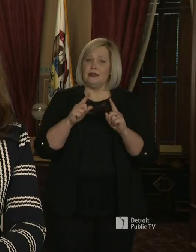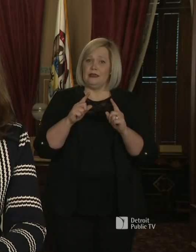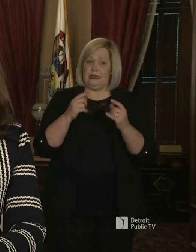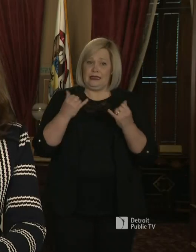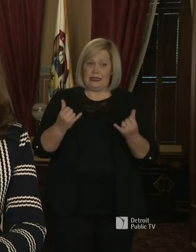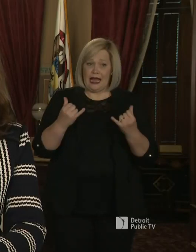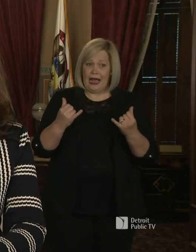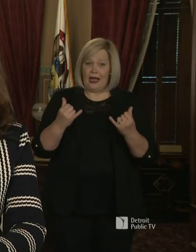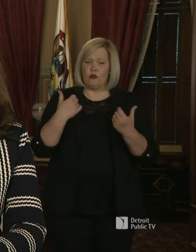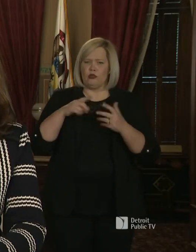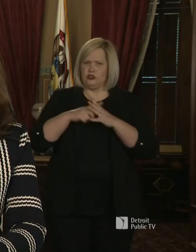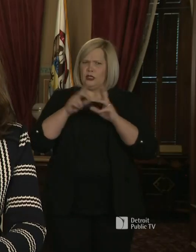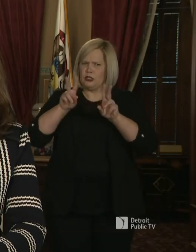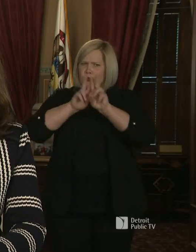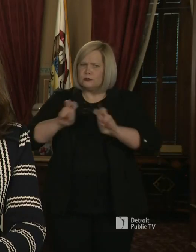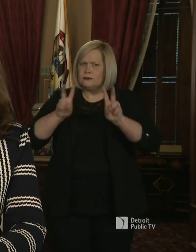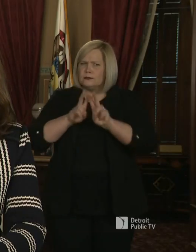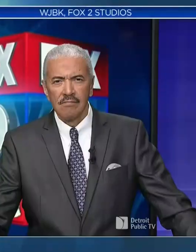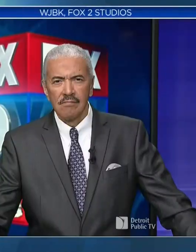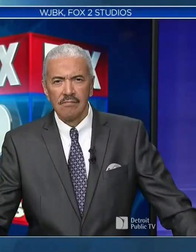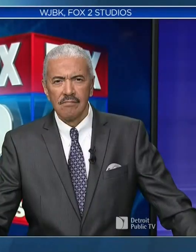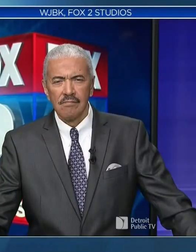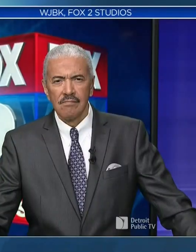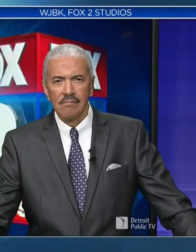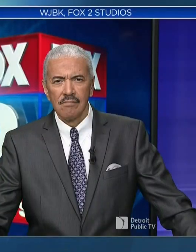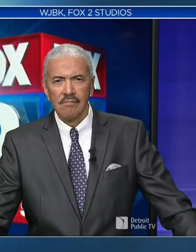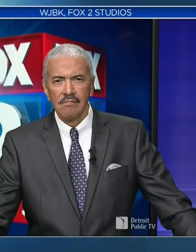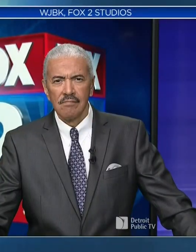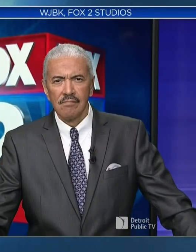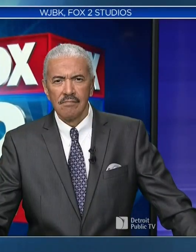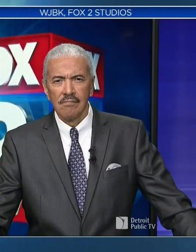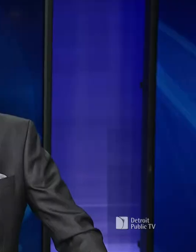we are looking very seriously at. All right let's send it back over to Huell Perkins.